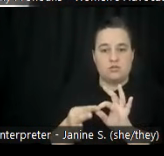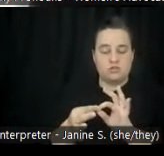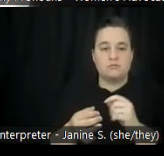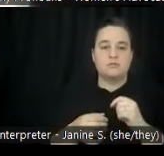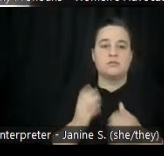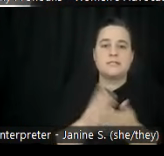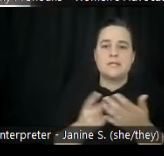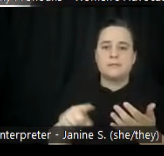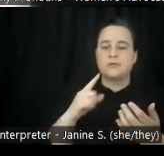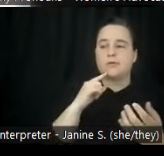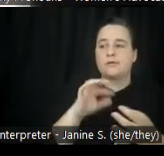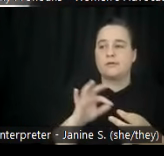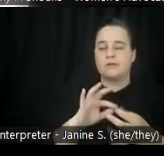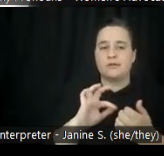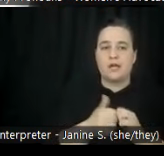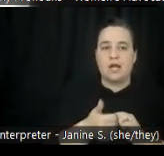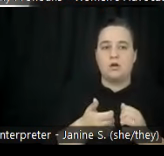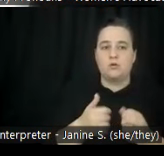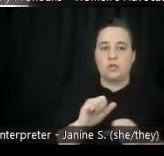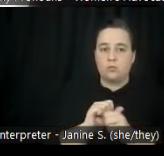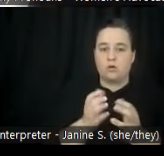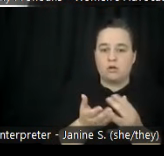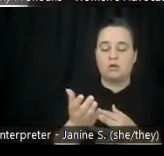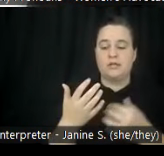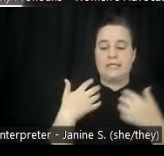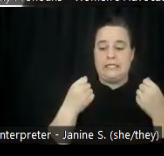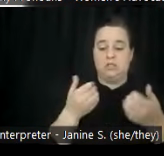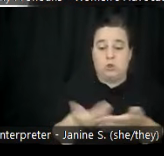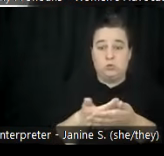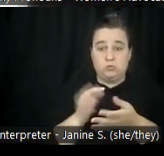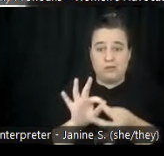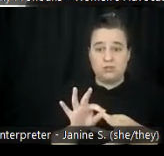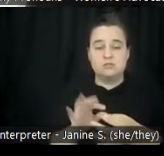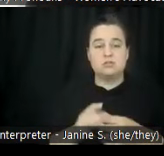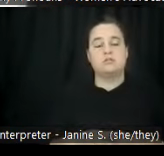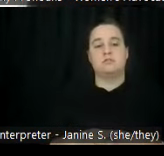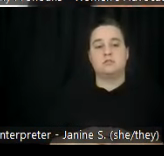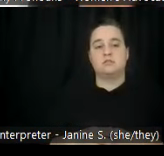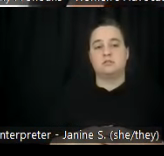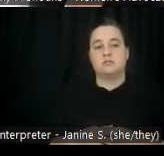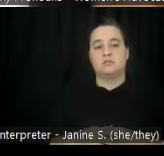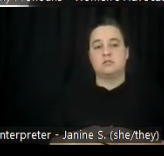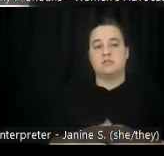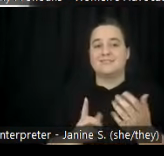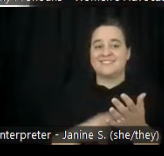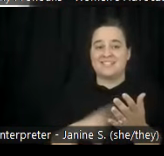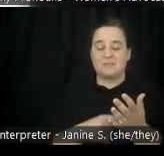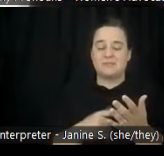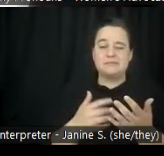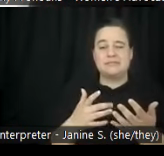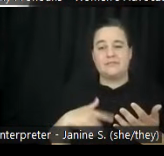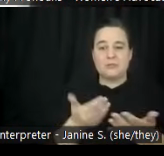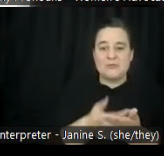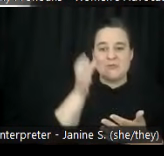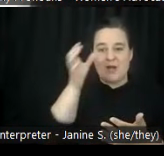about like how can we work through healing in a new relationship, and sometimes this can be, you know, a newer concept because you